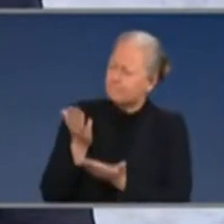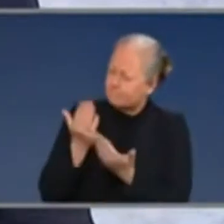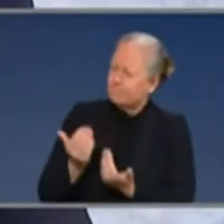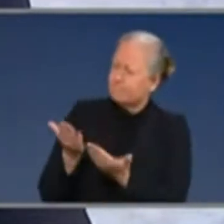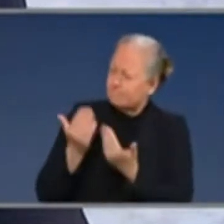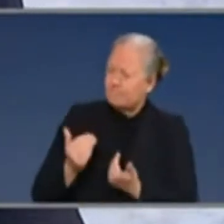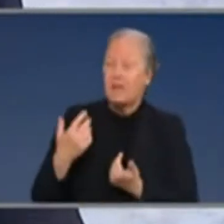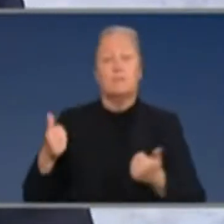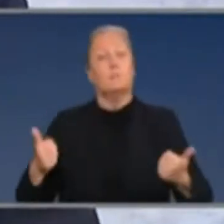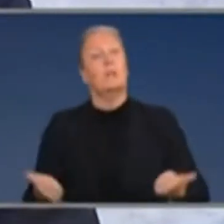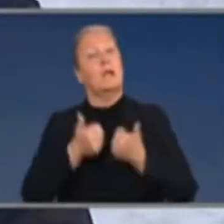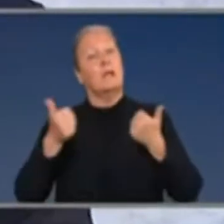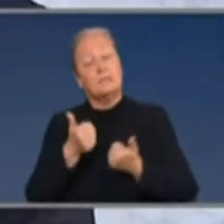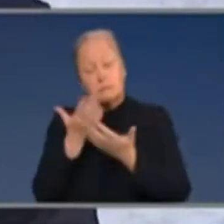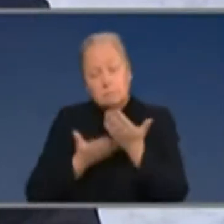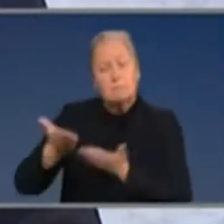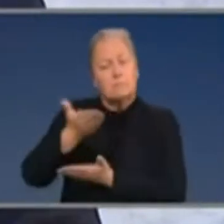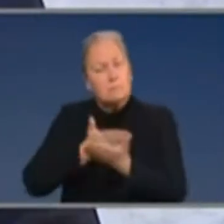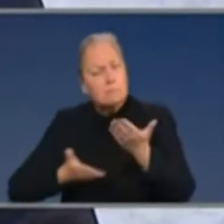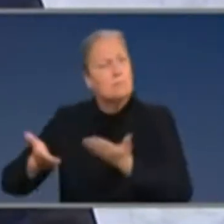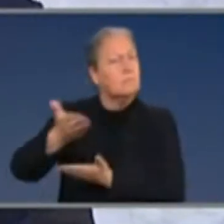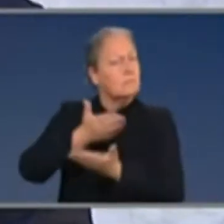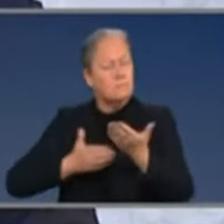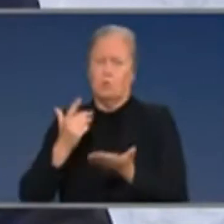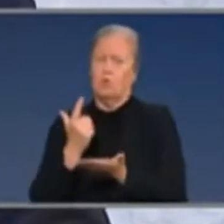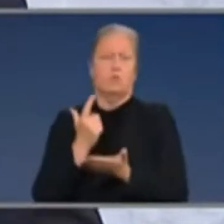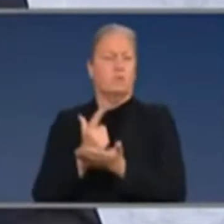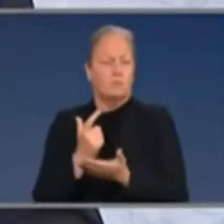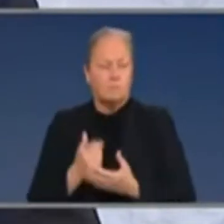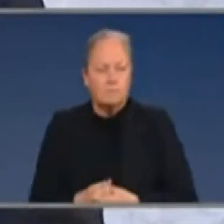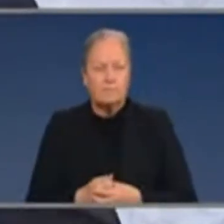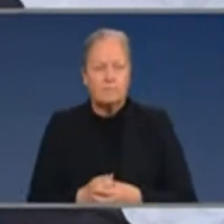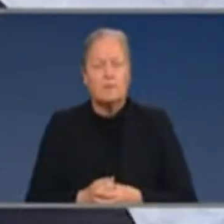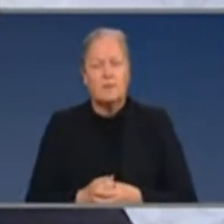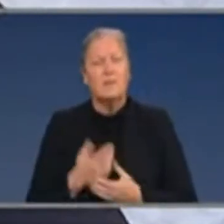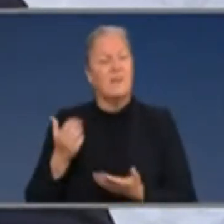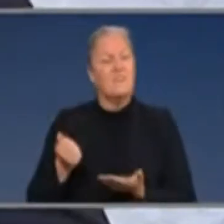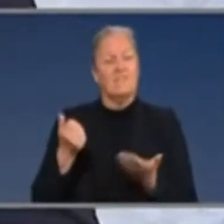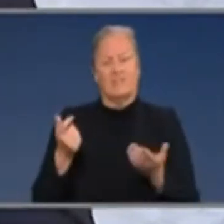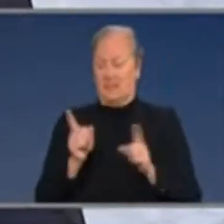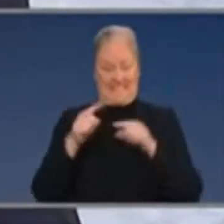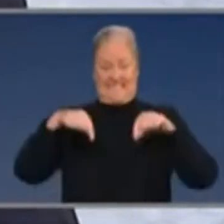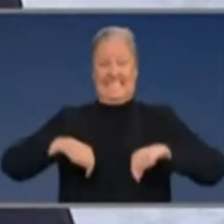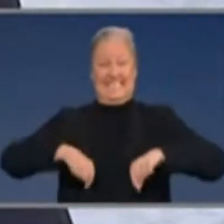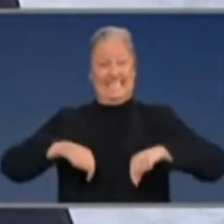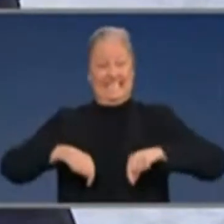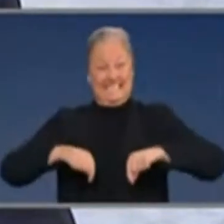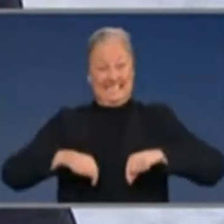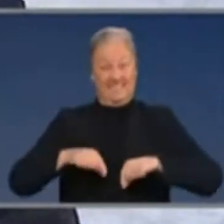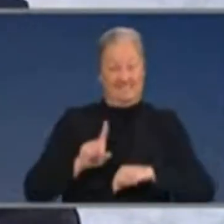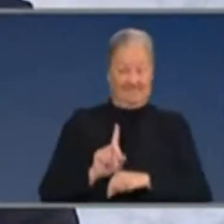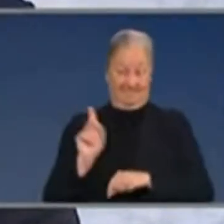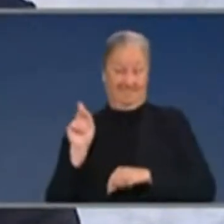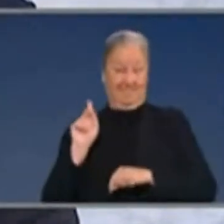many discussions. And there were many very unprecedented discussions, including here in this very cabinet room,